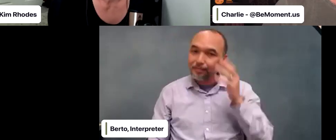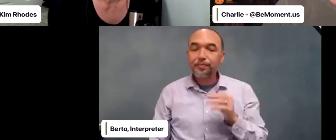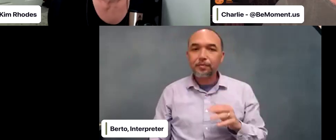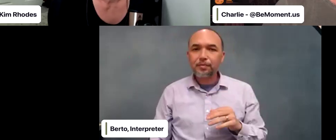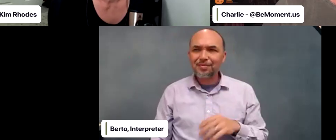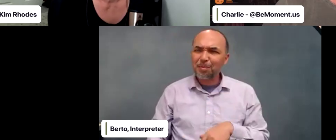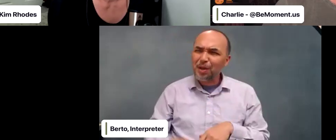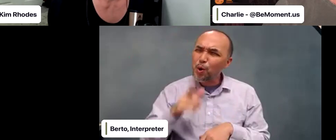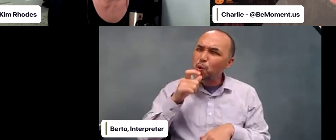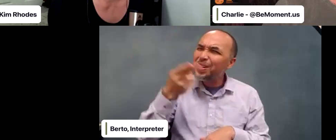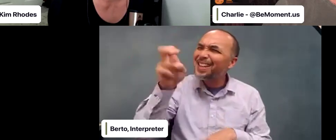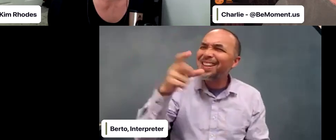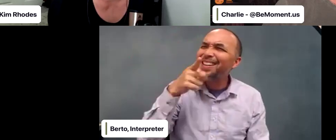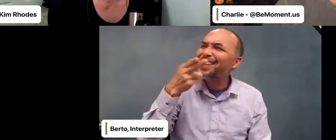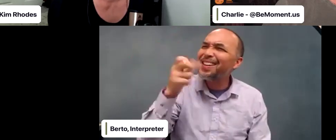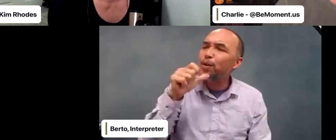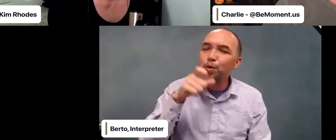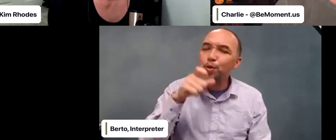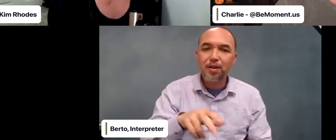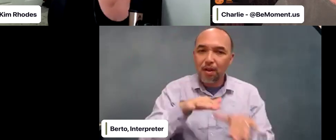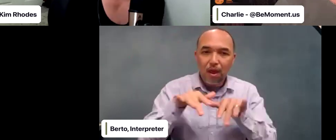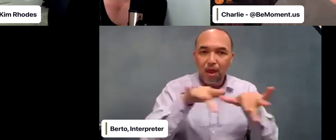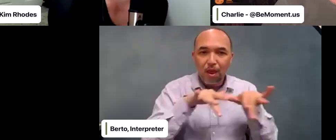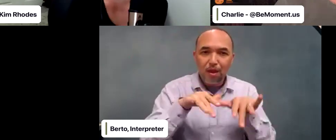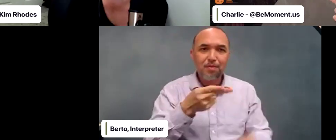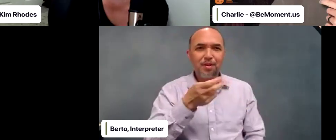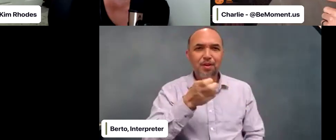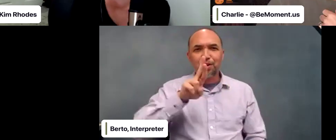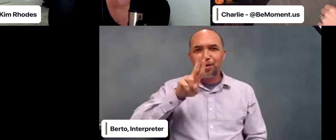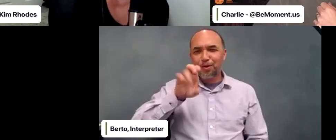who? And they spelled out Hercules.